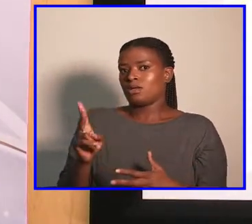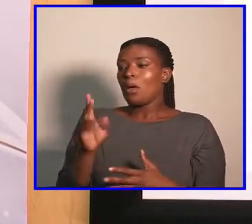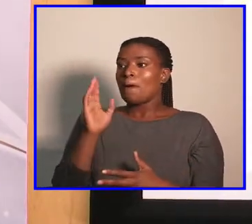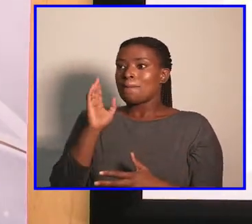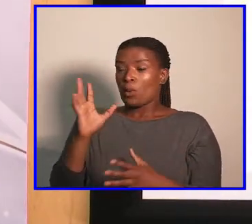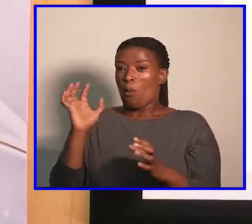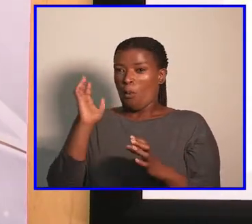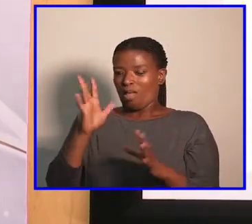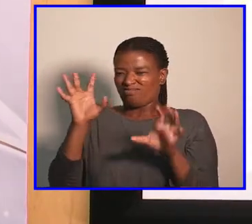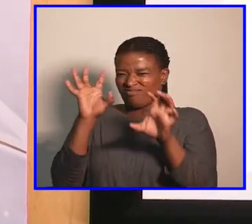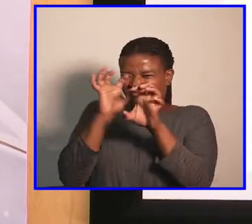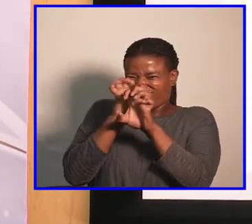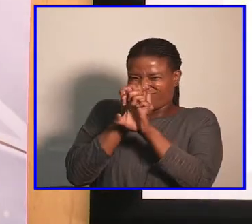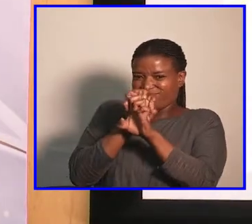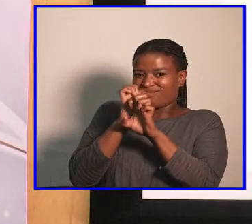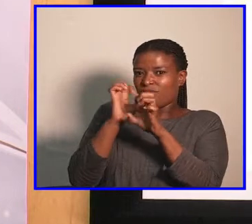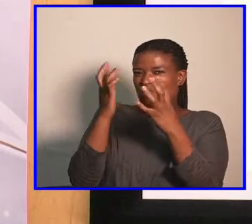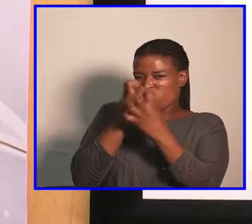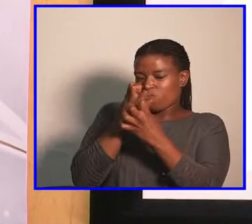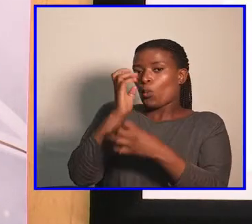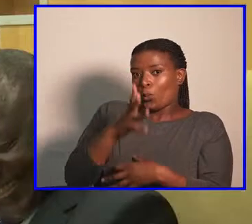dark.